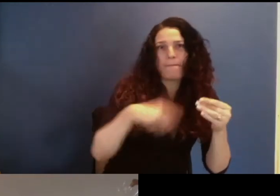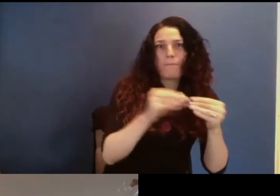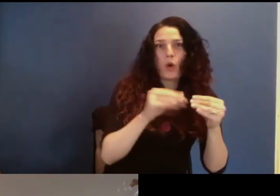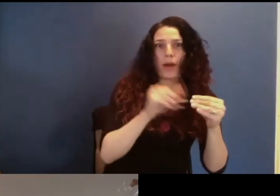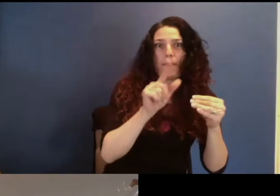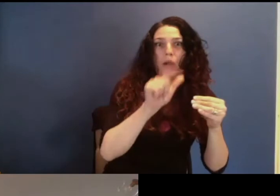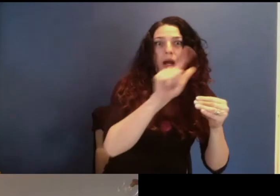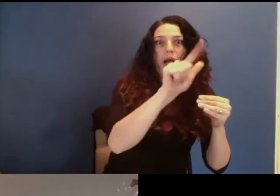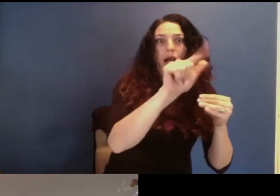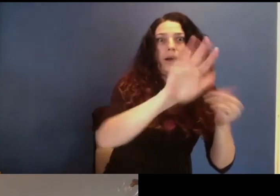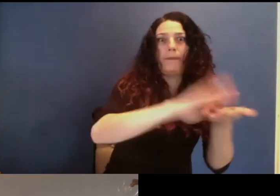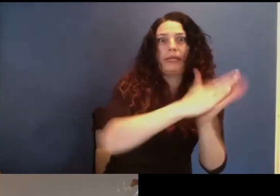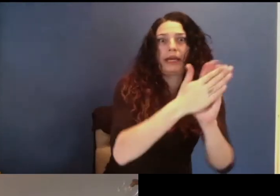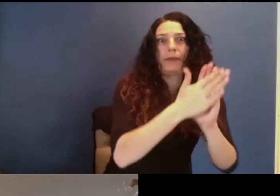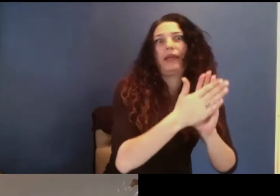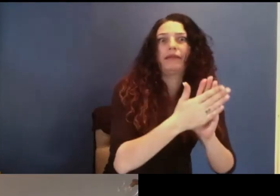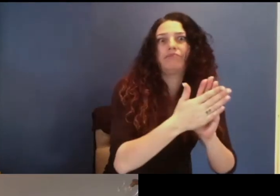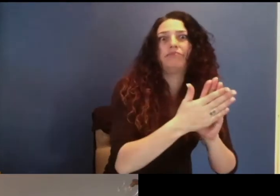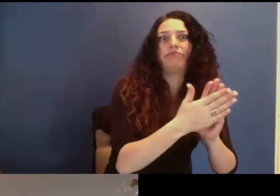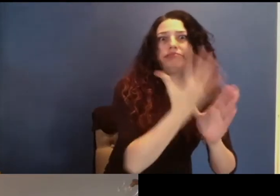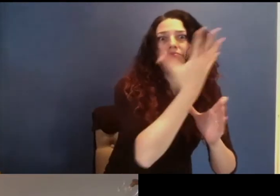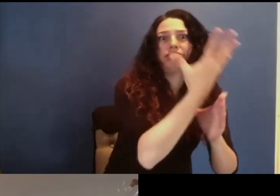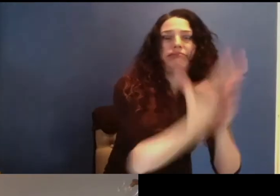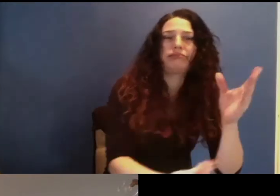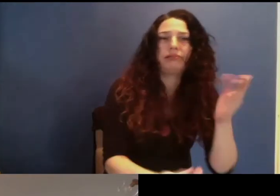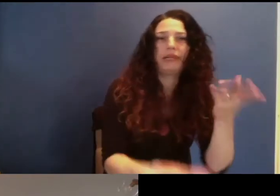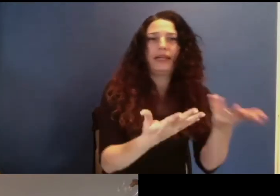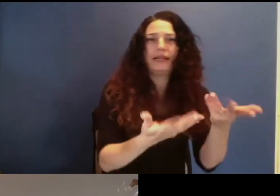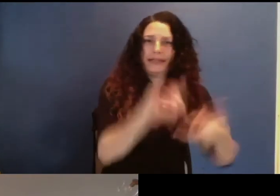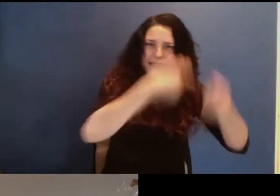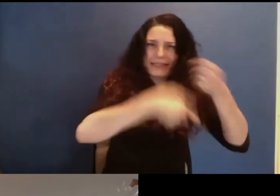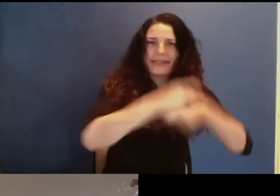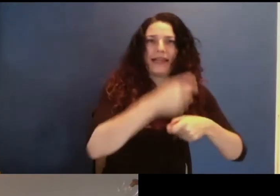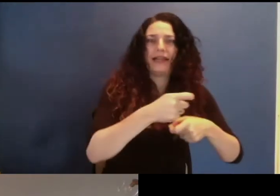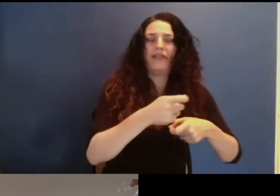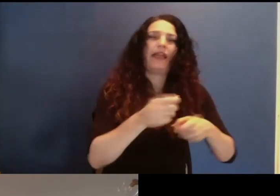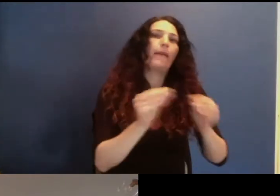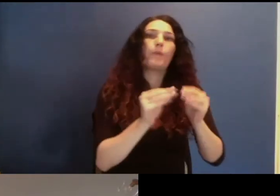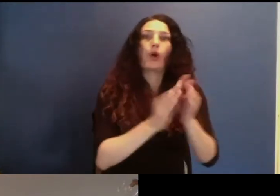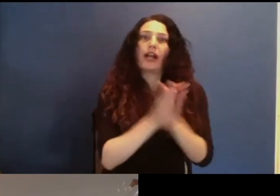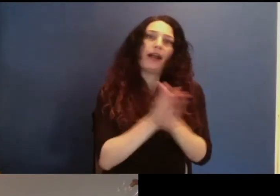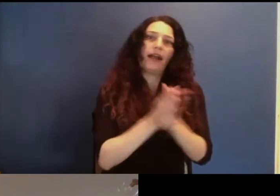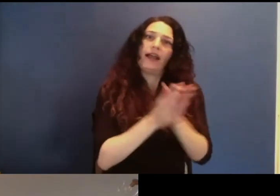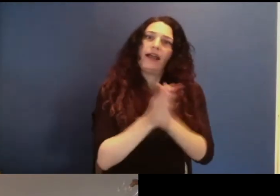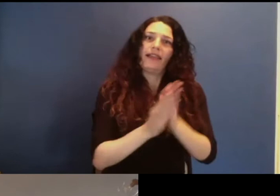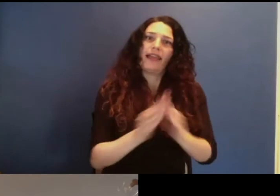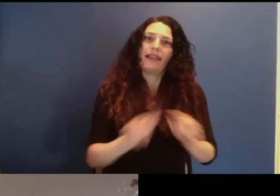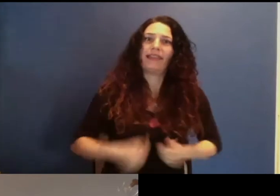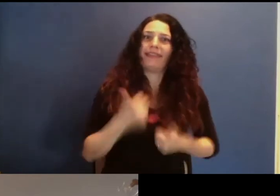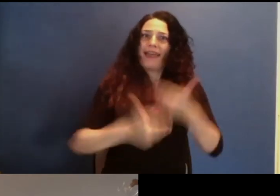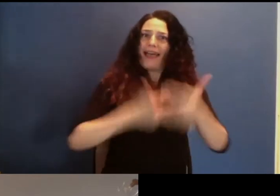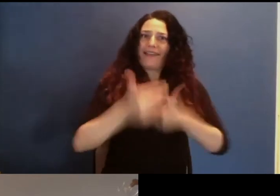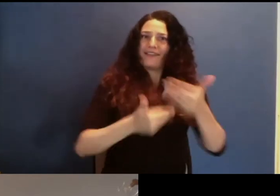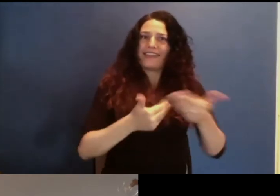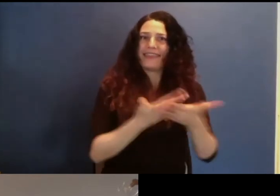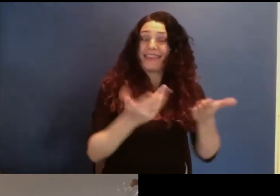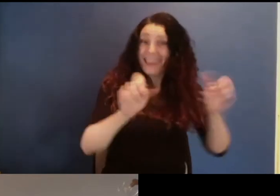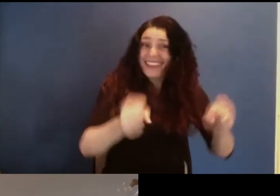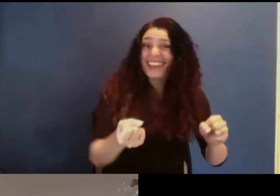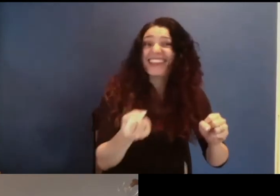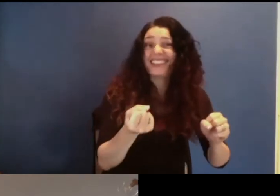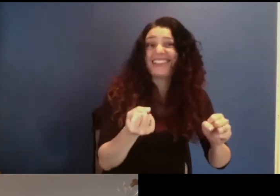and lively and that can contribute to all aspects of society. And one of the things that I was thinking about is,